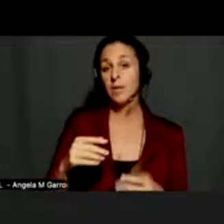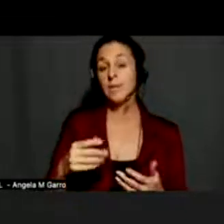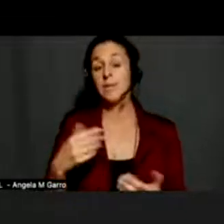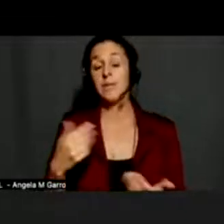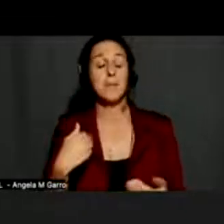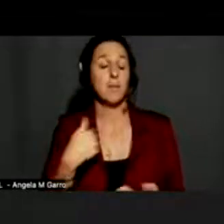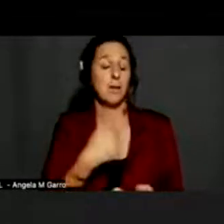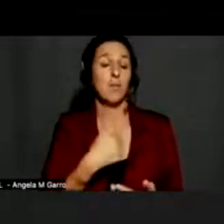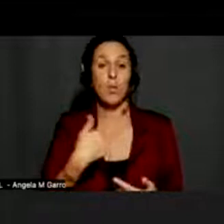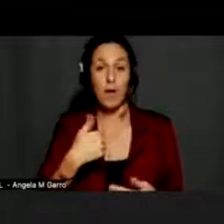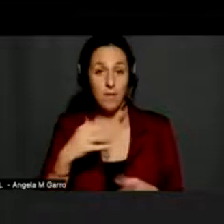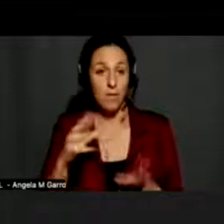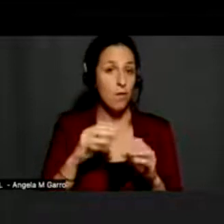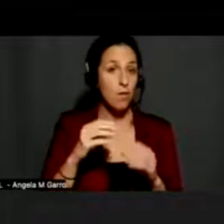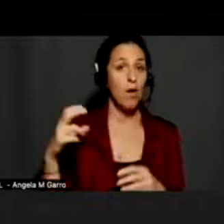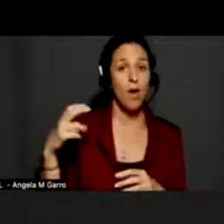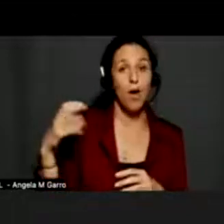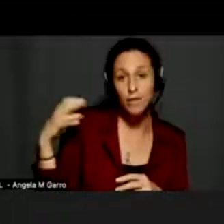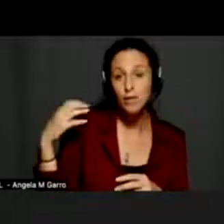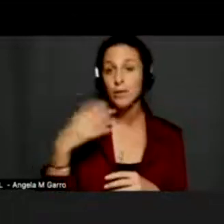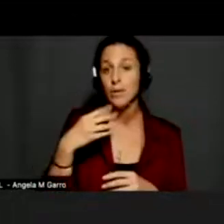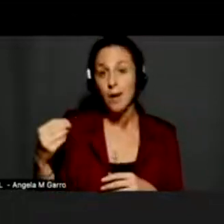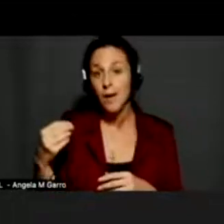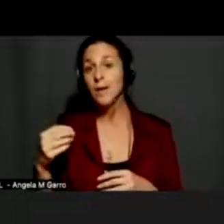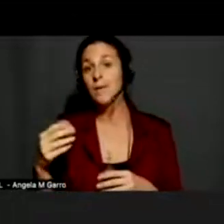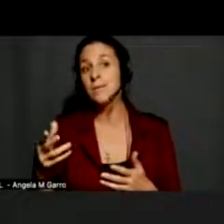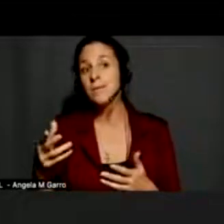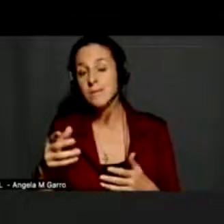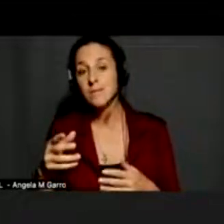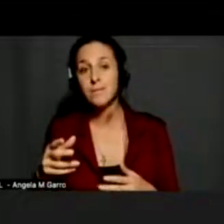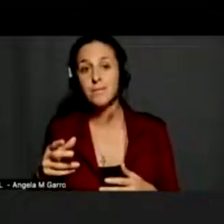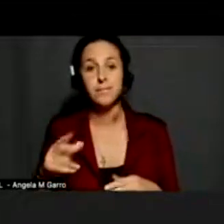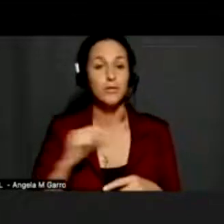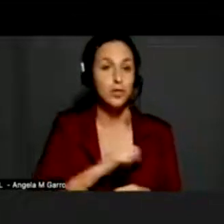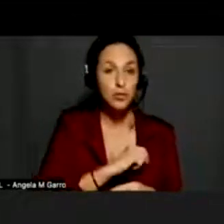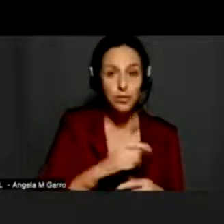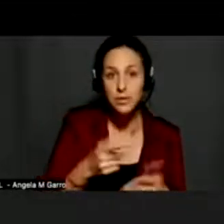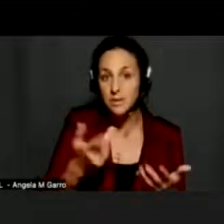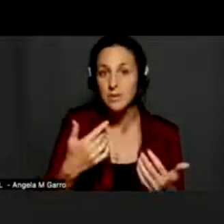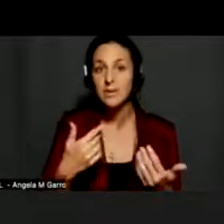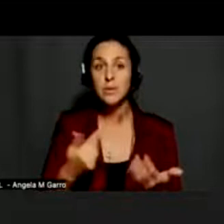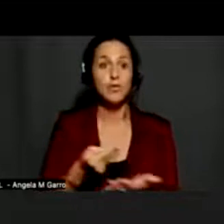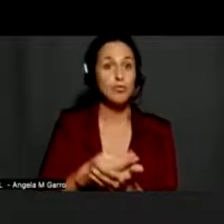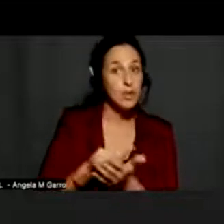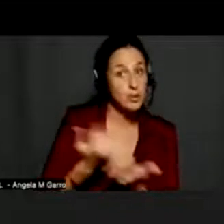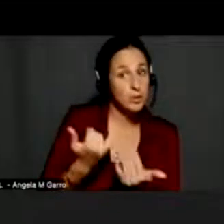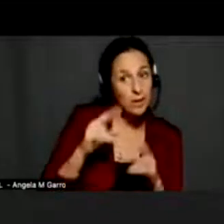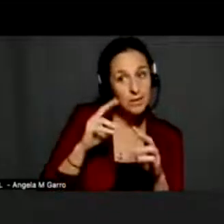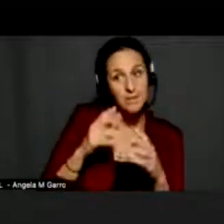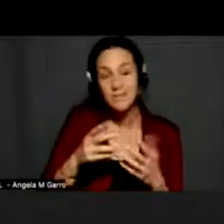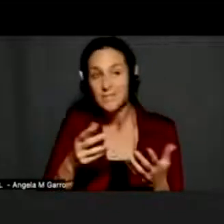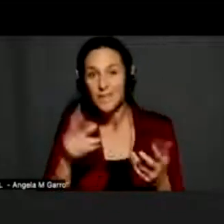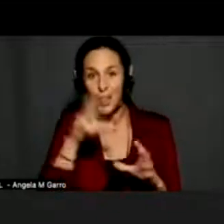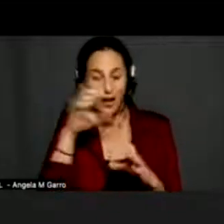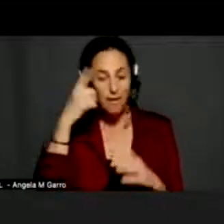open. We are particularly looking for a treasurer. So if anybody has a burning desire to be